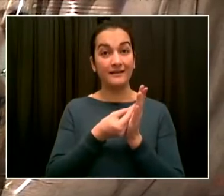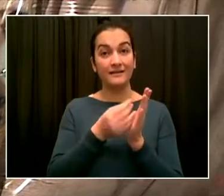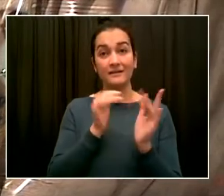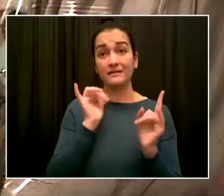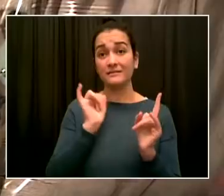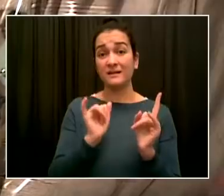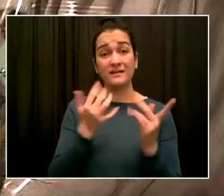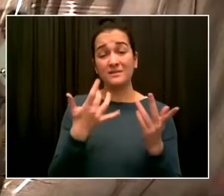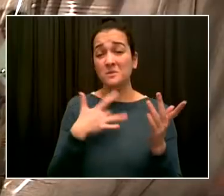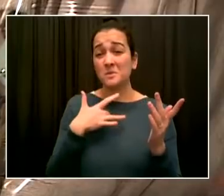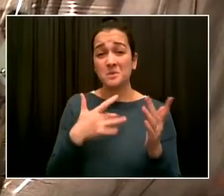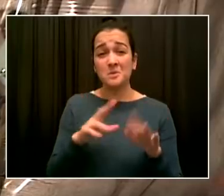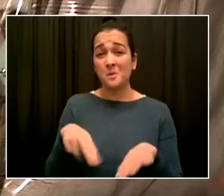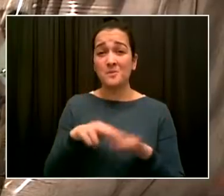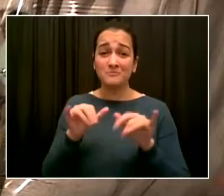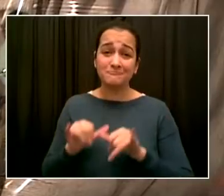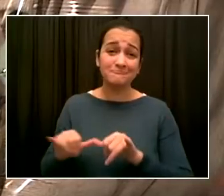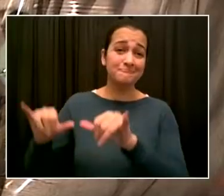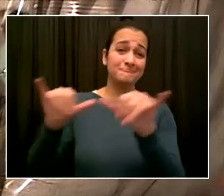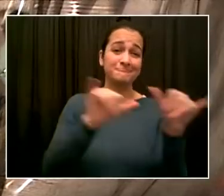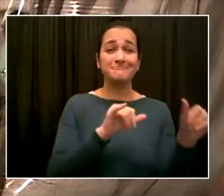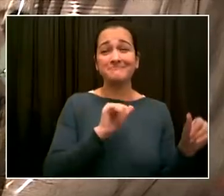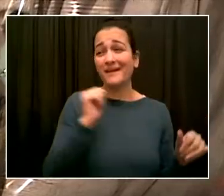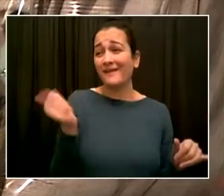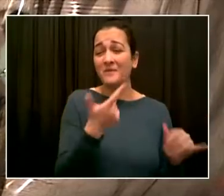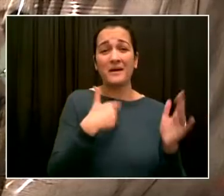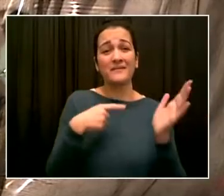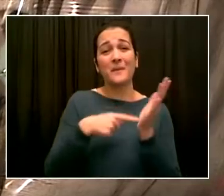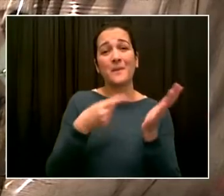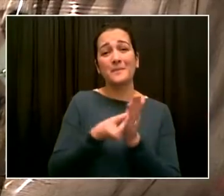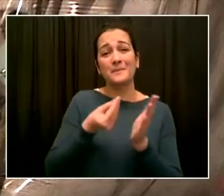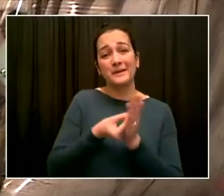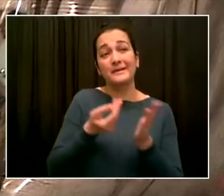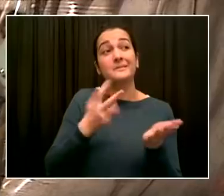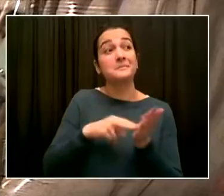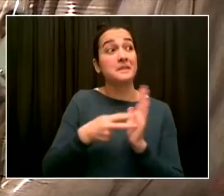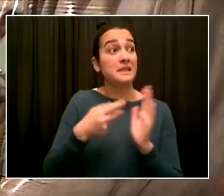pay that debt, and I've paid debts throughout my life. It's as simple as that.